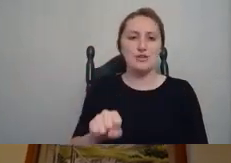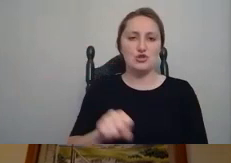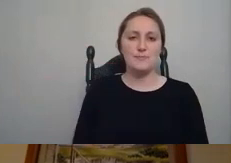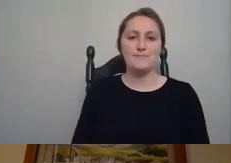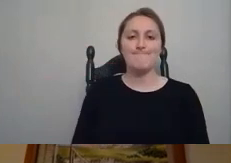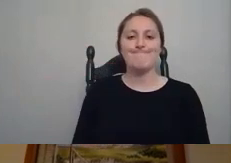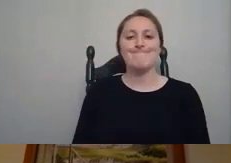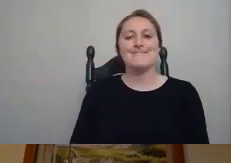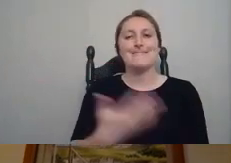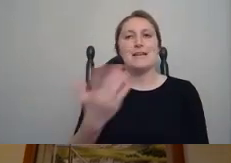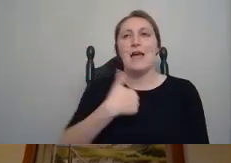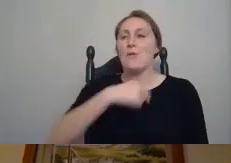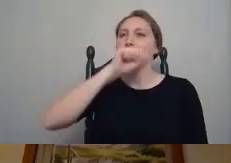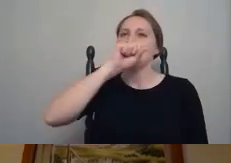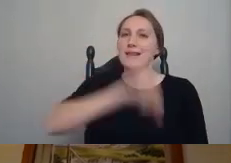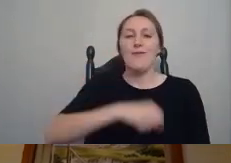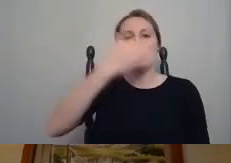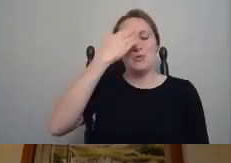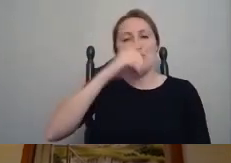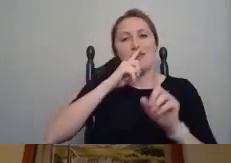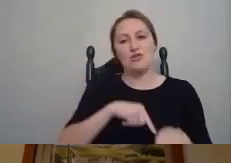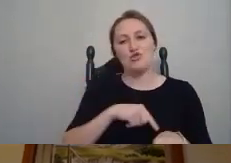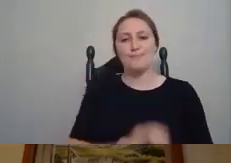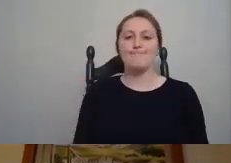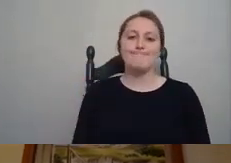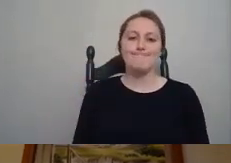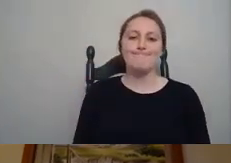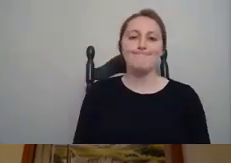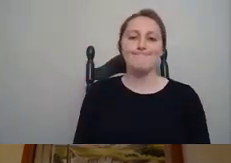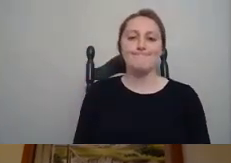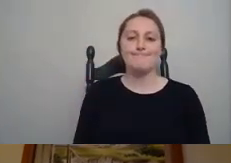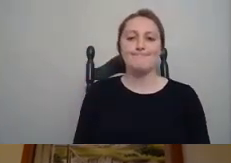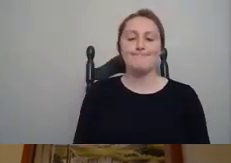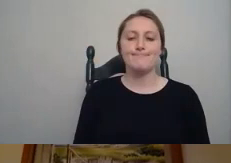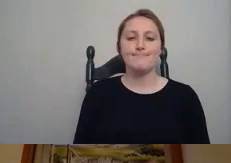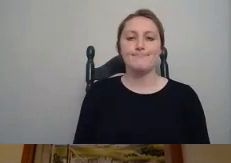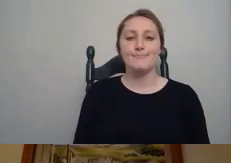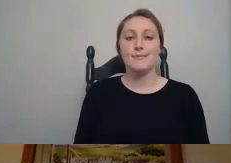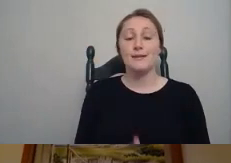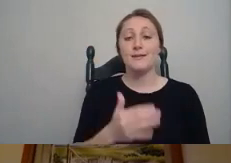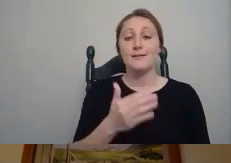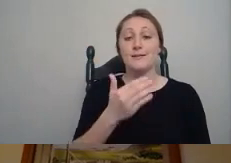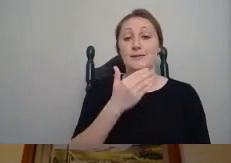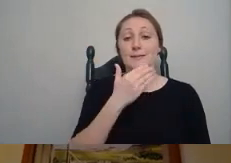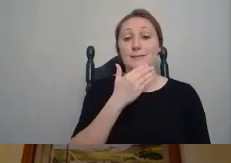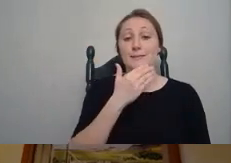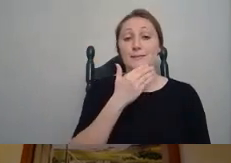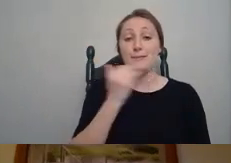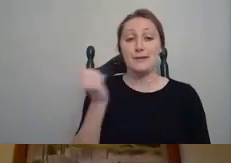I would love to know the answer to that question. The best you can be ready for both